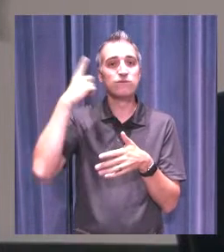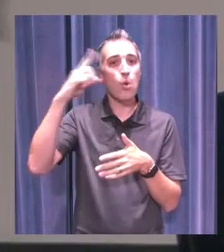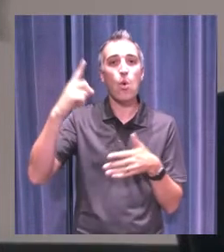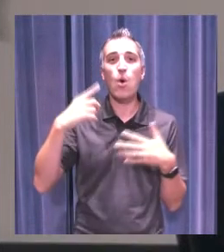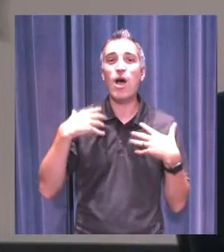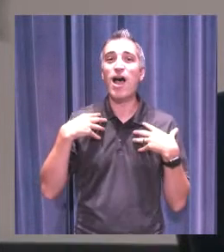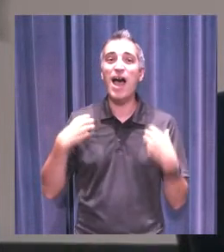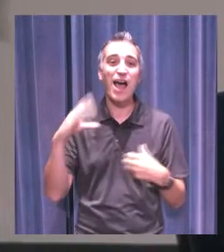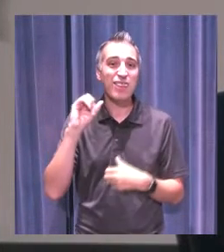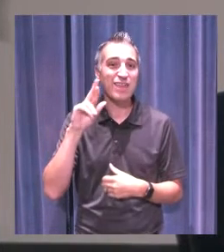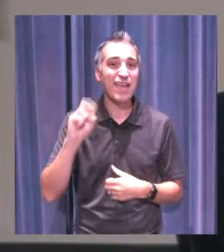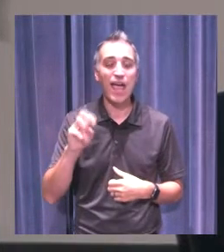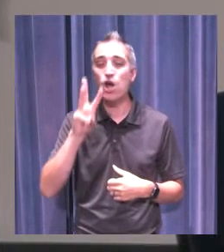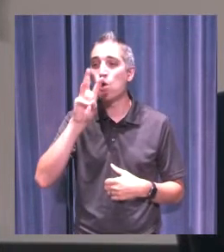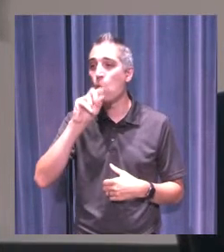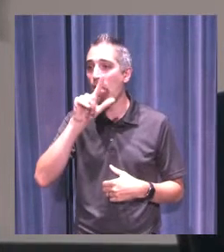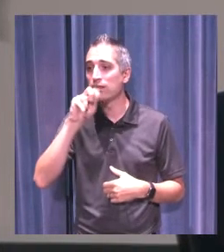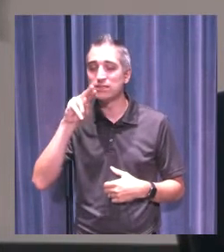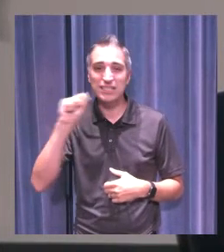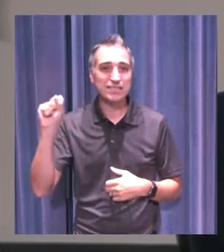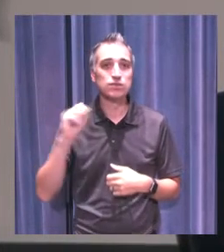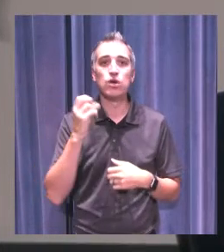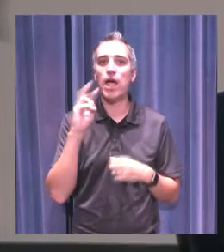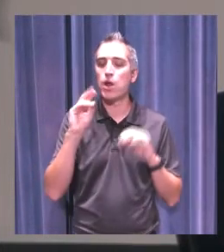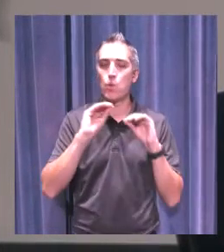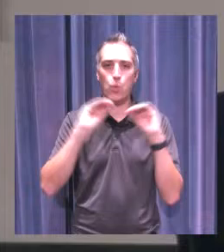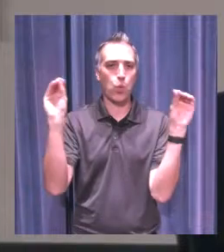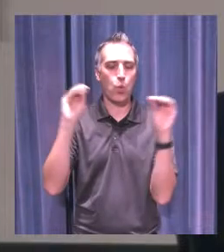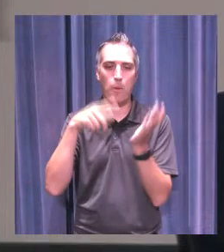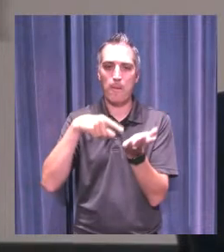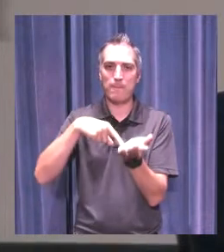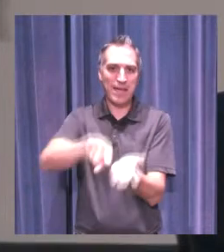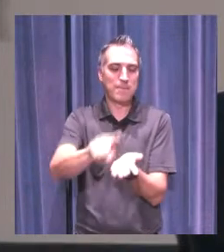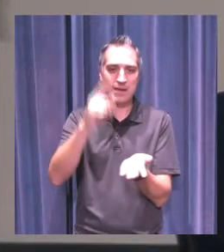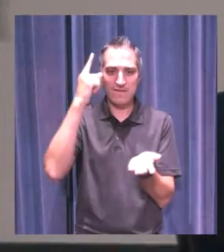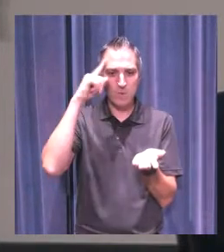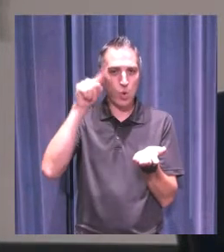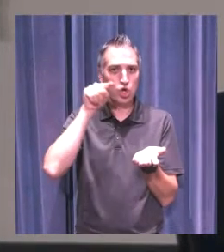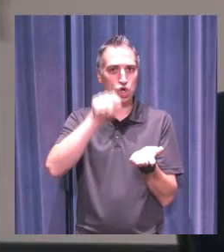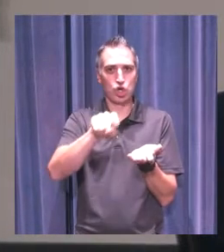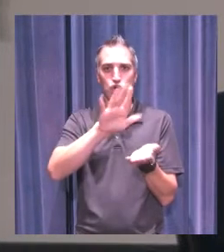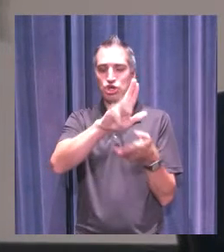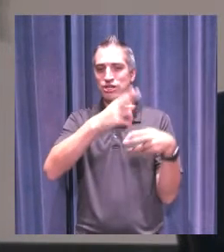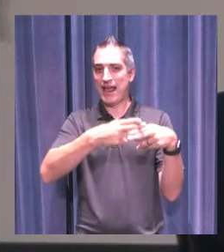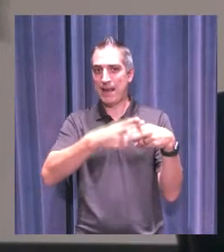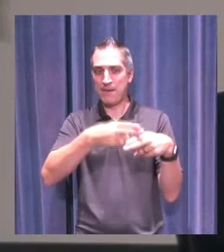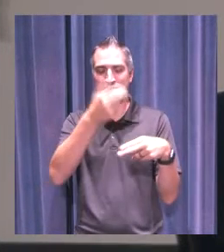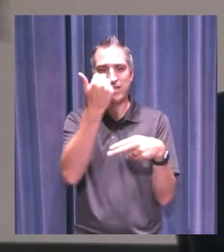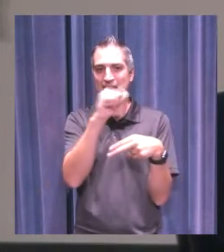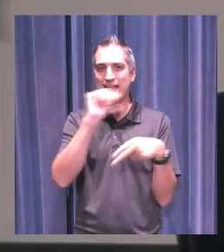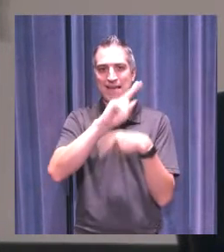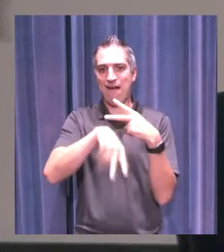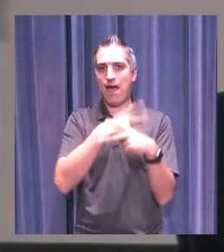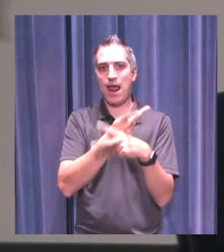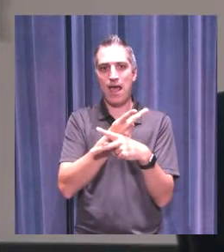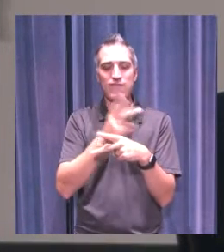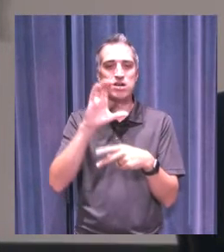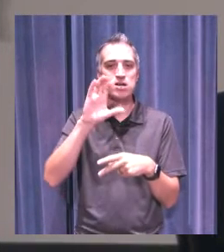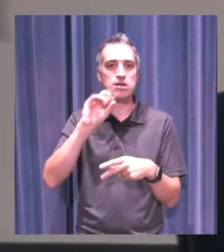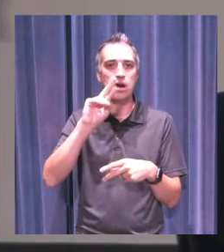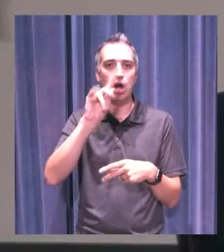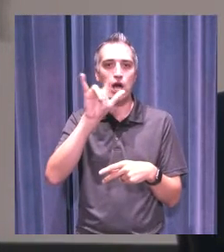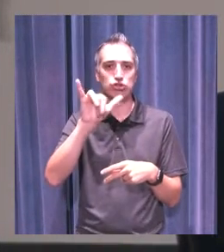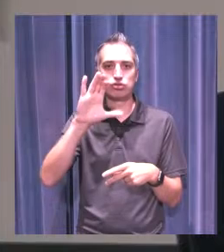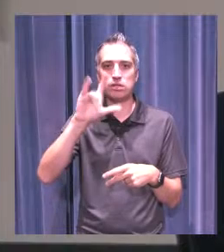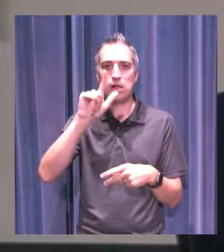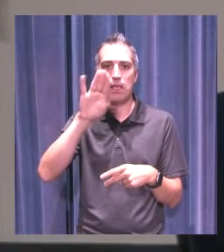care or wellness programs at reasonable cost, and no provision for the payment to her in her name of any type of country club or other type